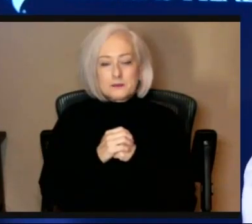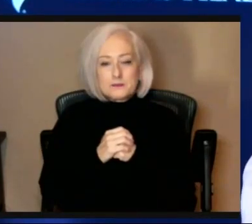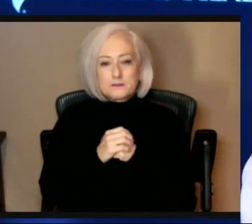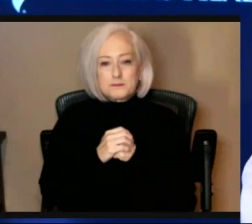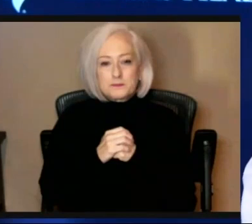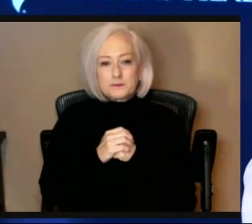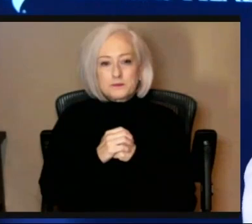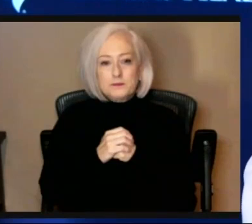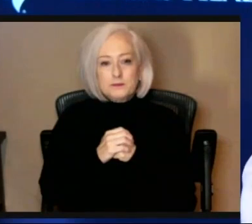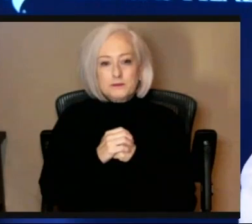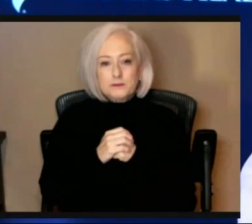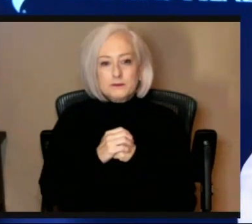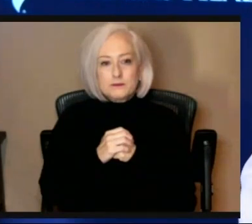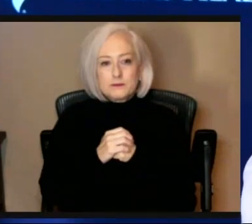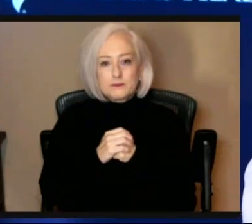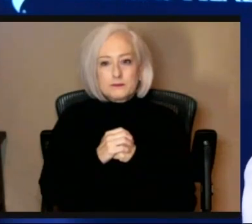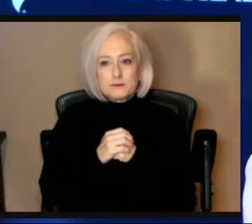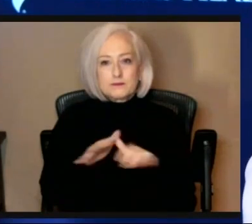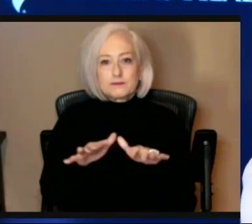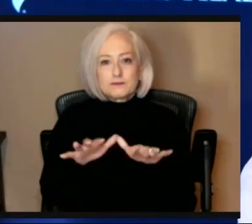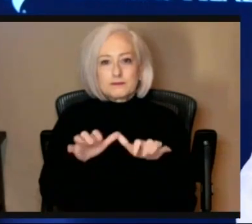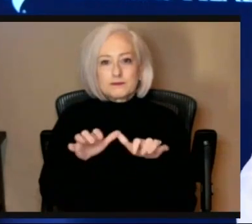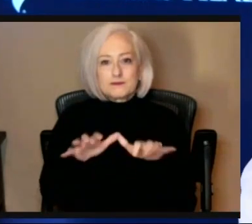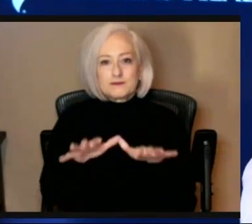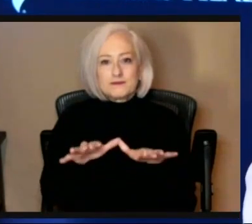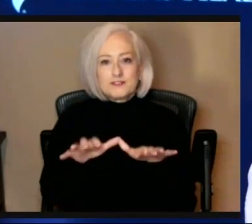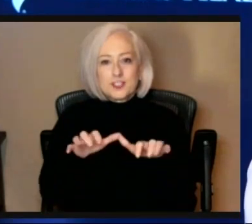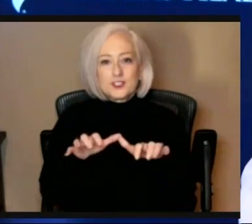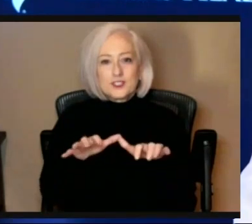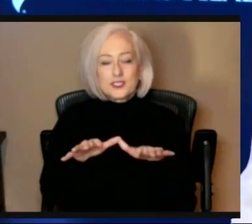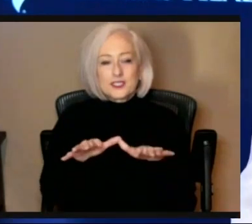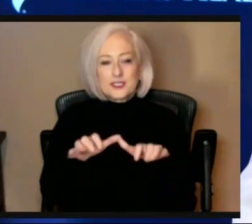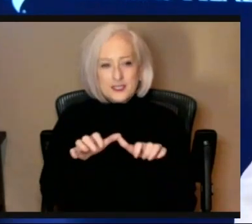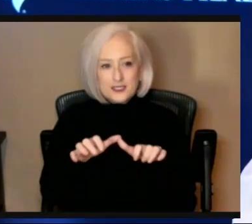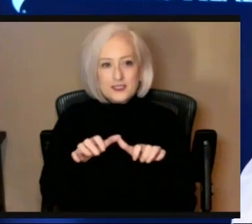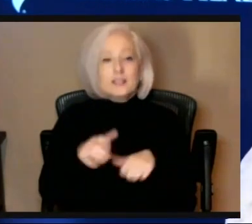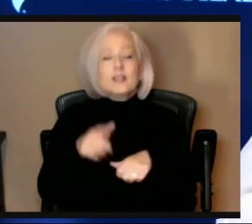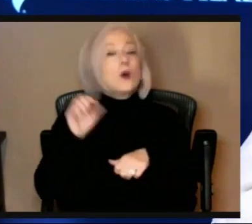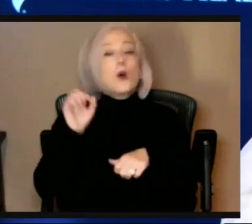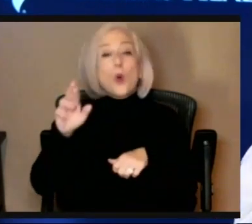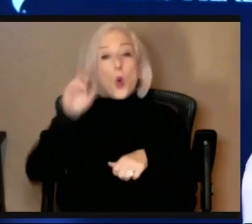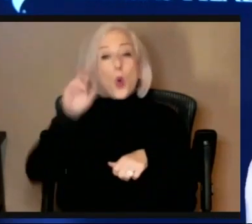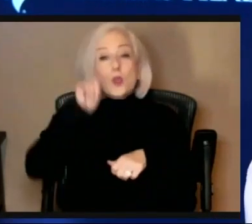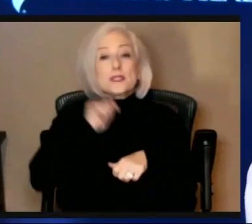him the same way I deal with the 20-year-old Dr. Stites or the teenage Dr. Stites